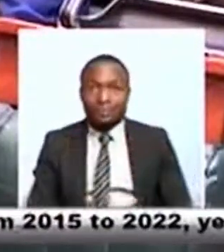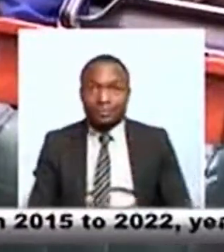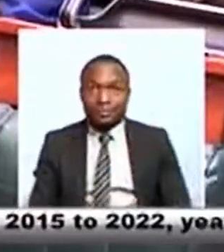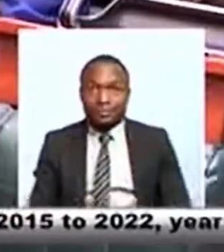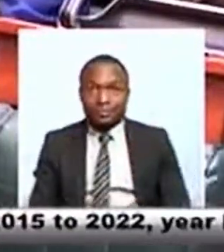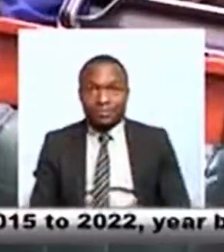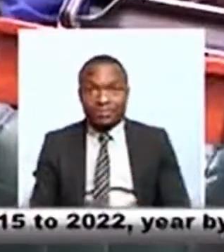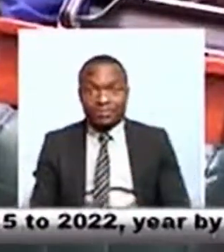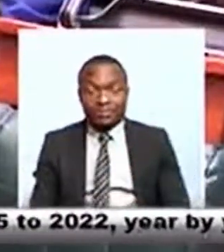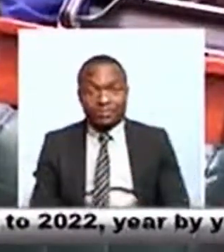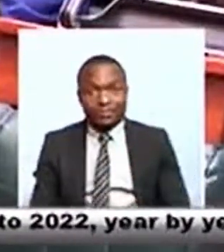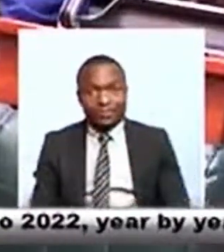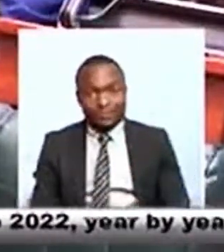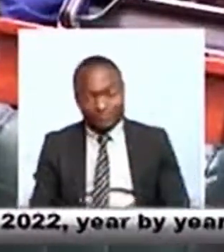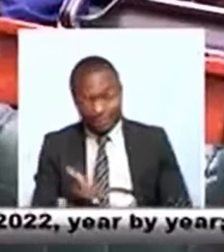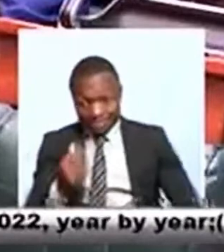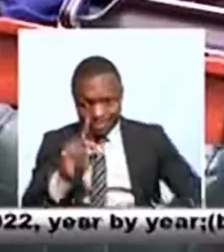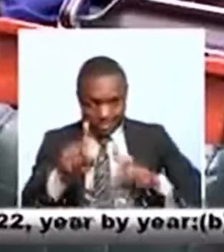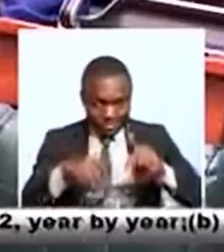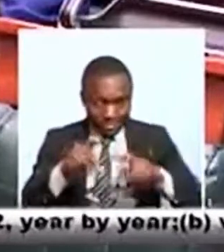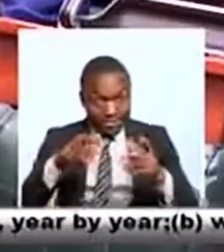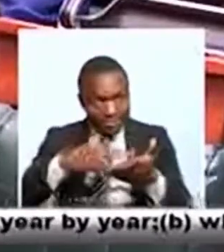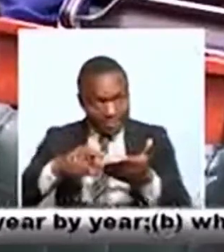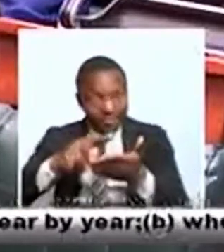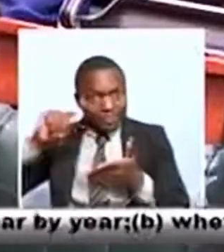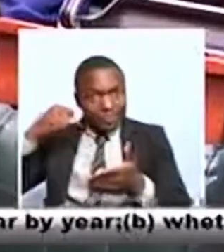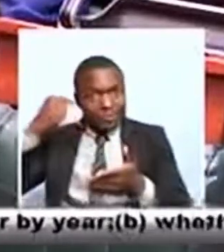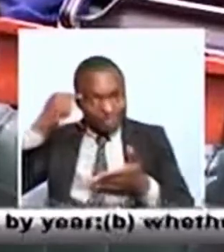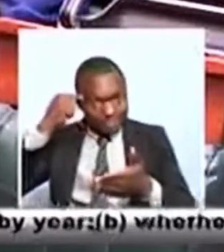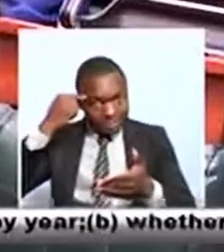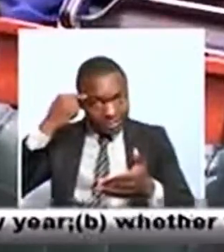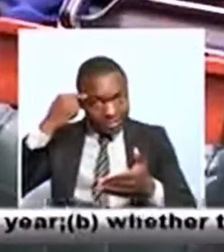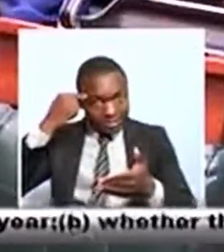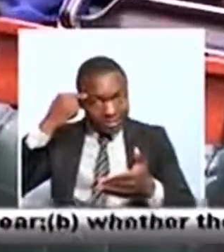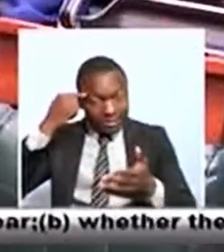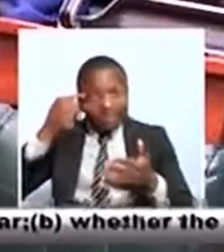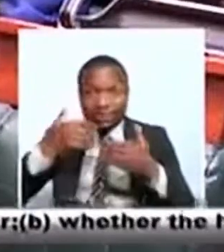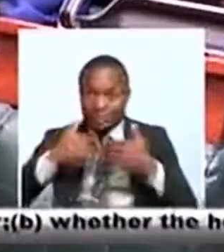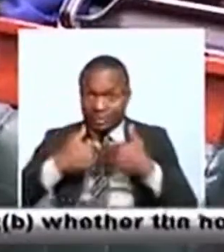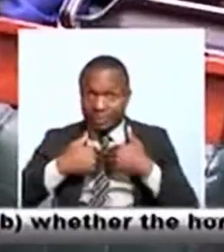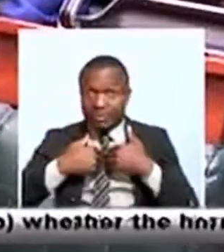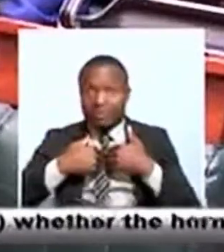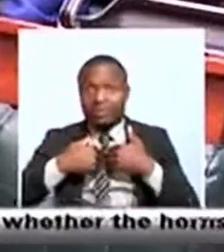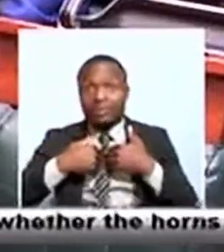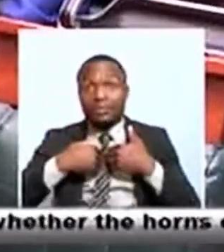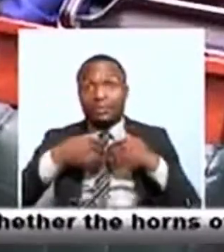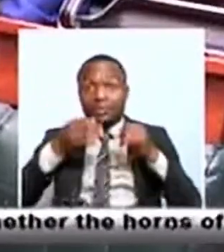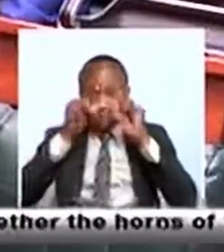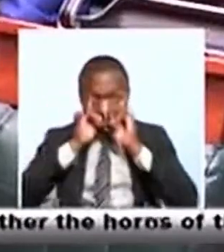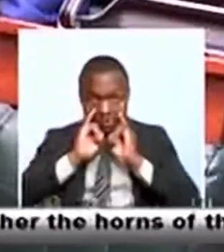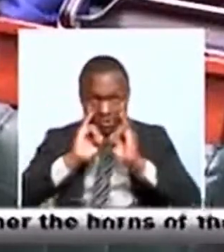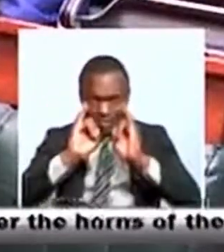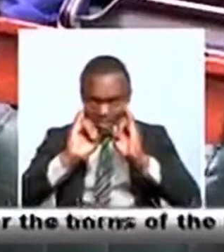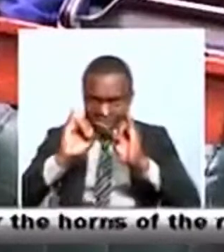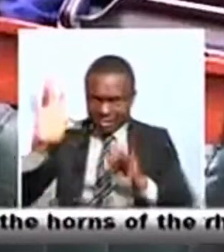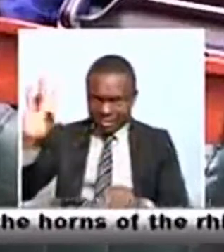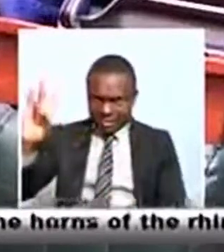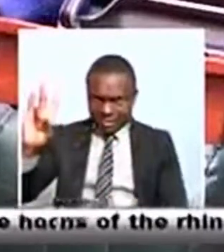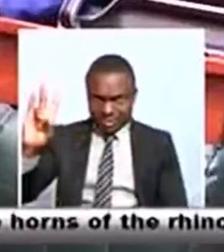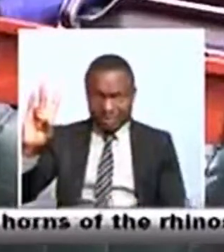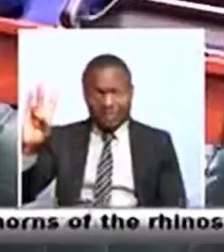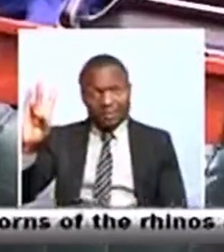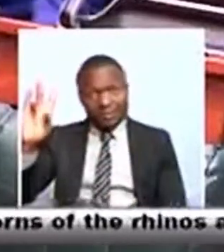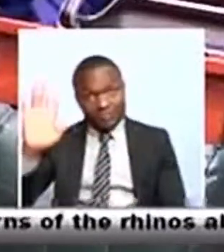people. It reads, government has also a stockpile of ivory amounting to about 75